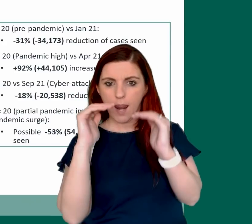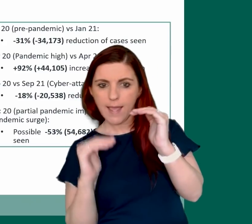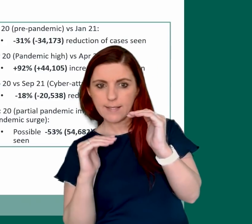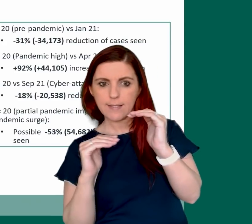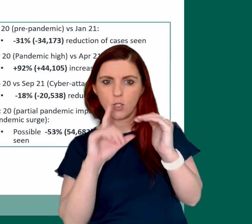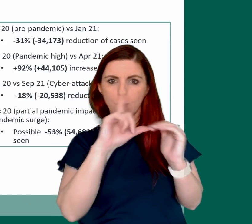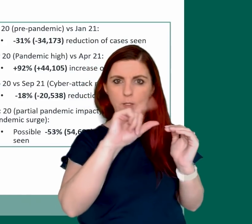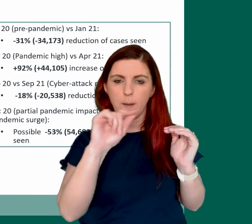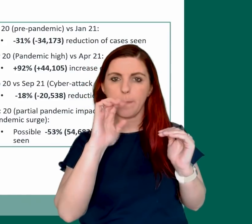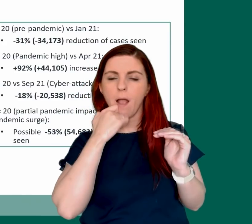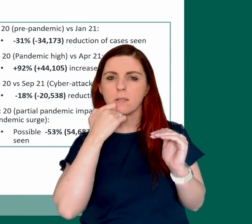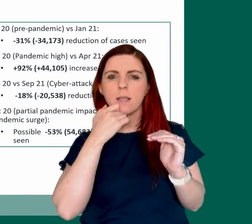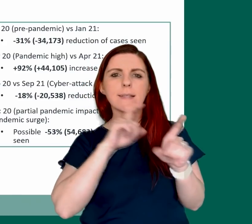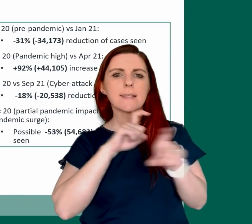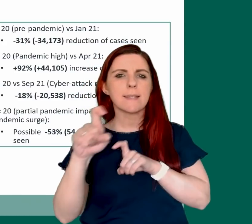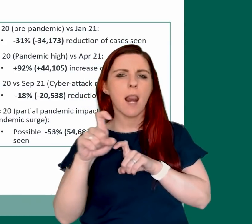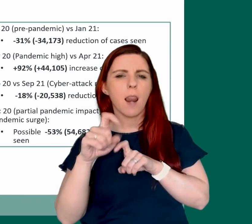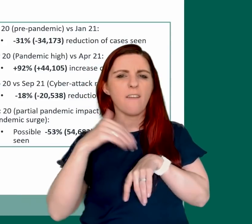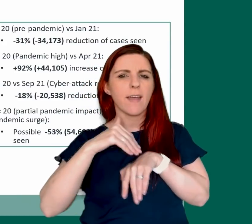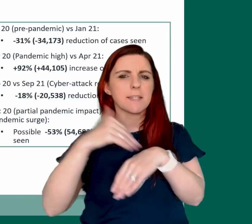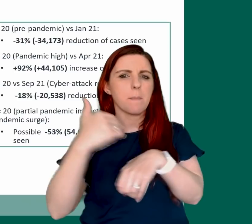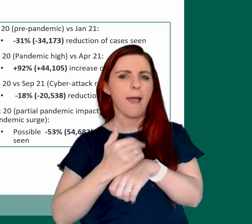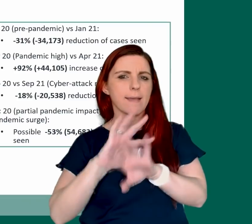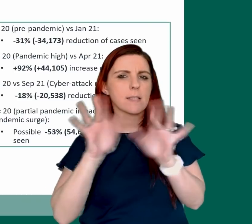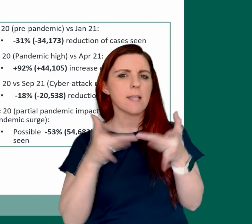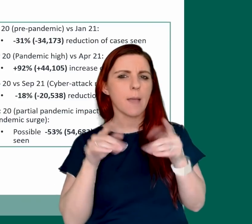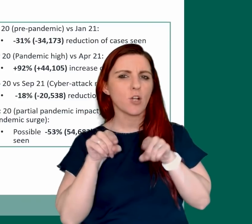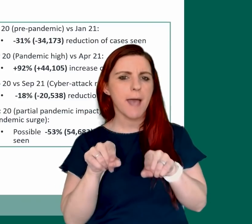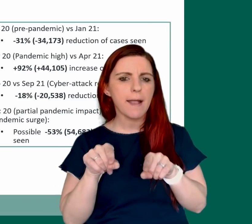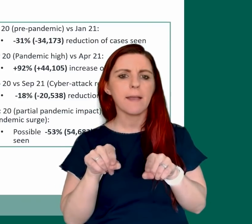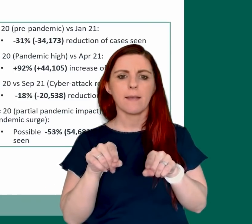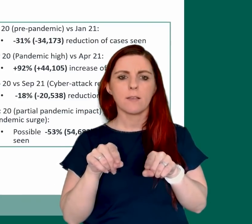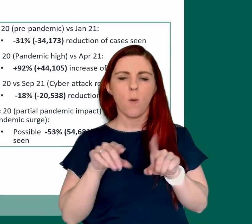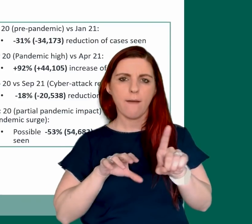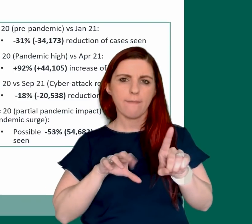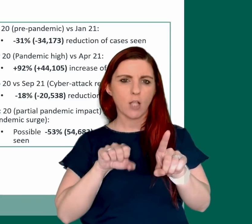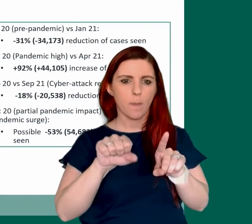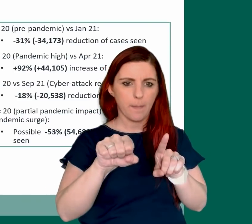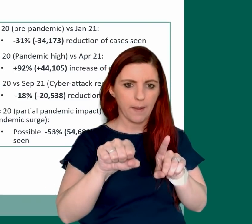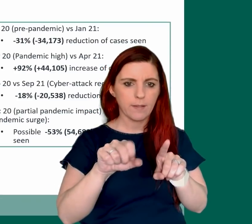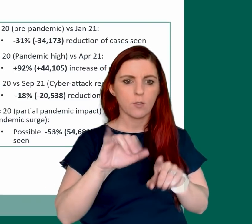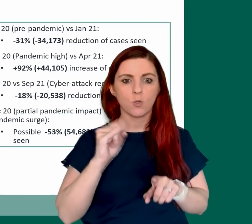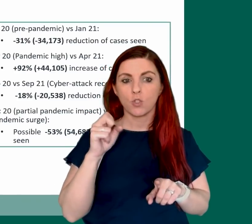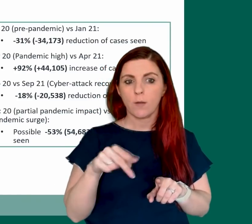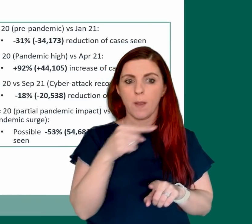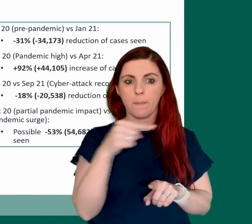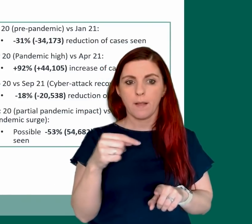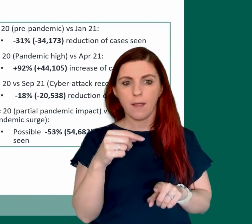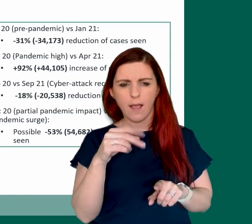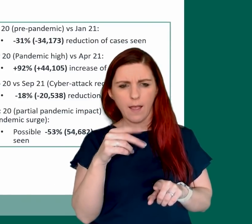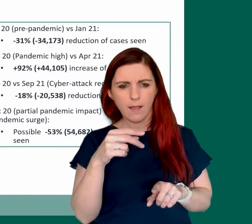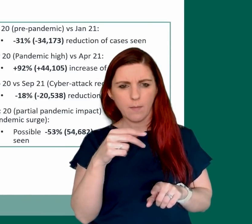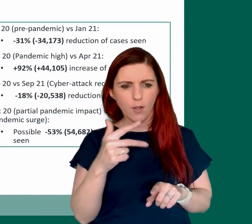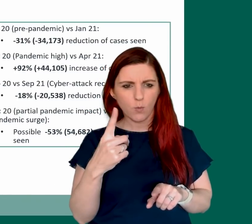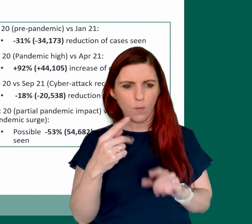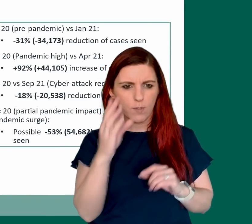recovering from the impact of the cyber attack. And again, significant catch up there. So in January, it was minus 31%